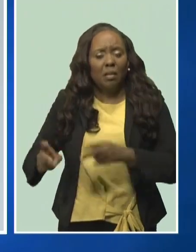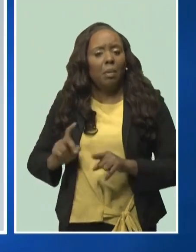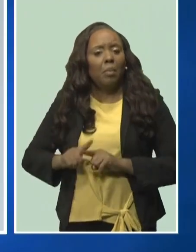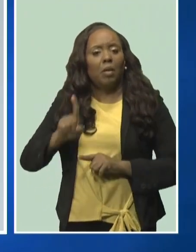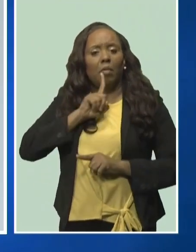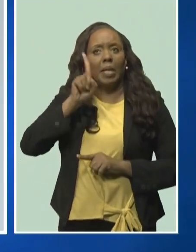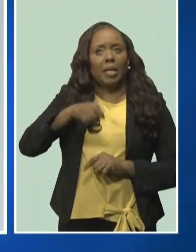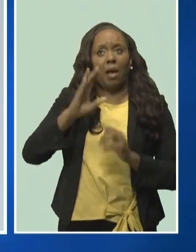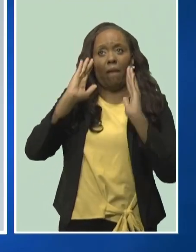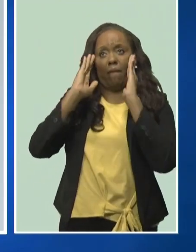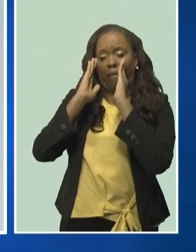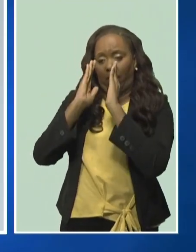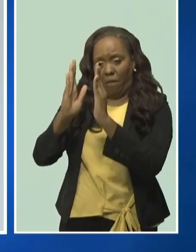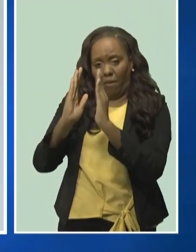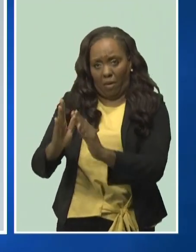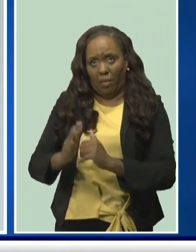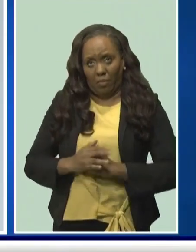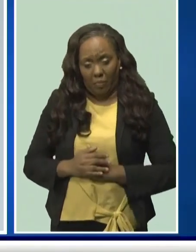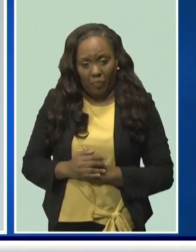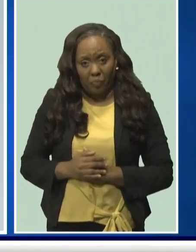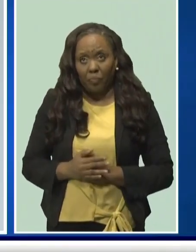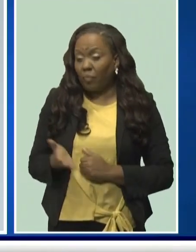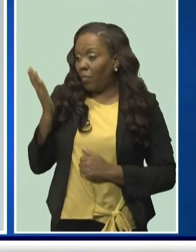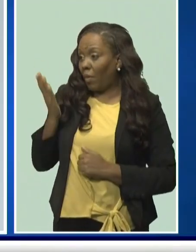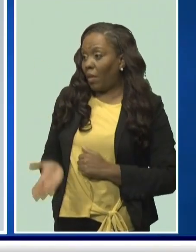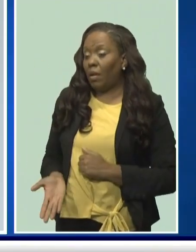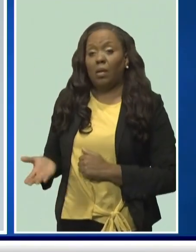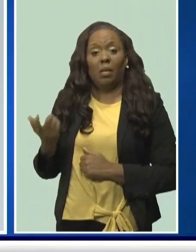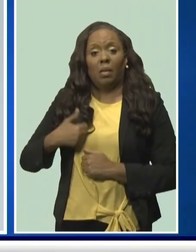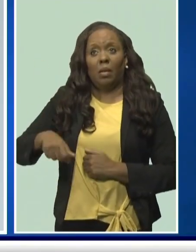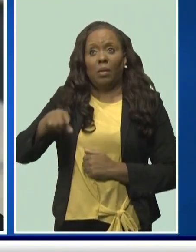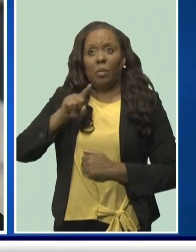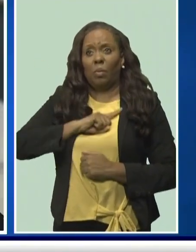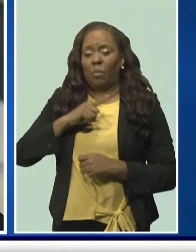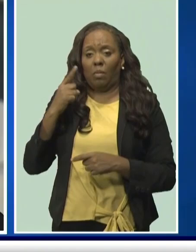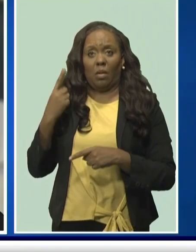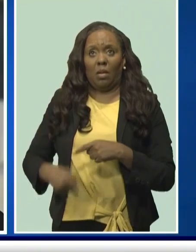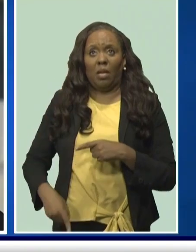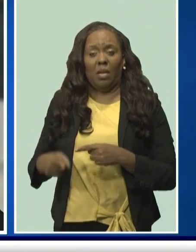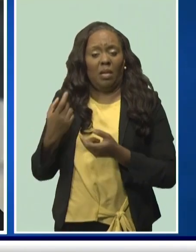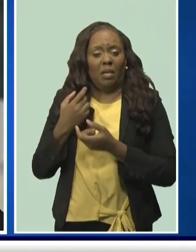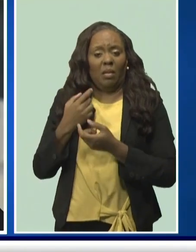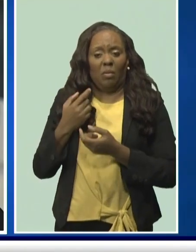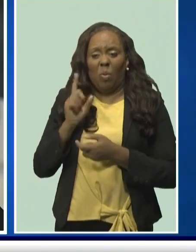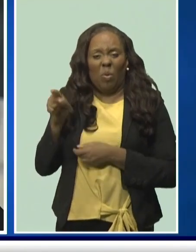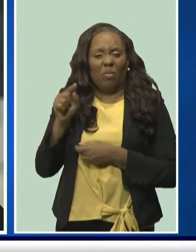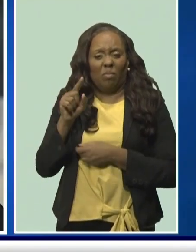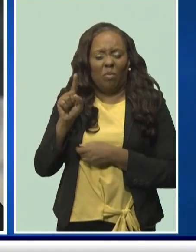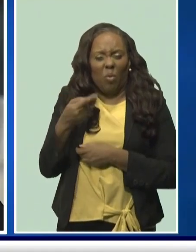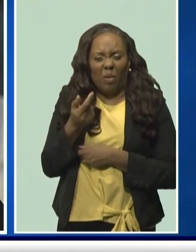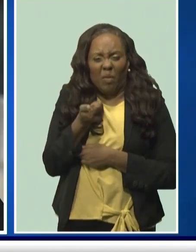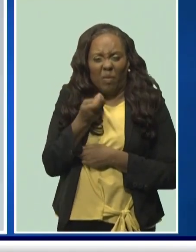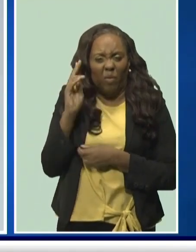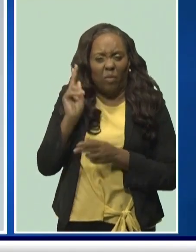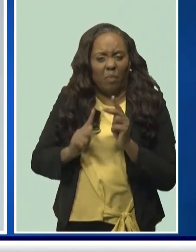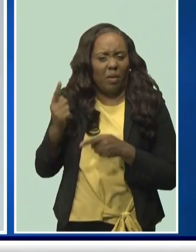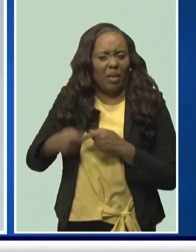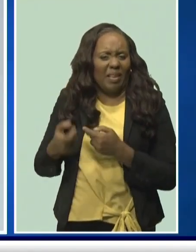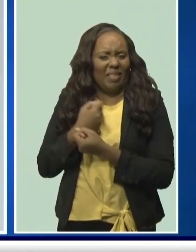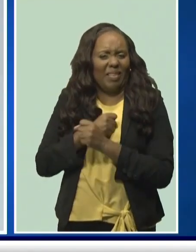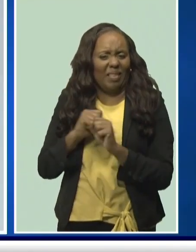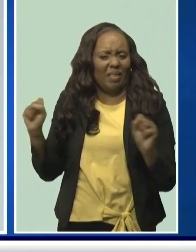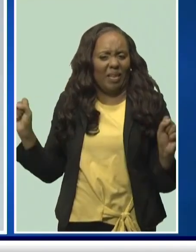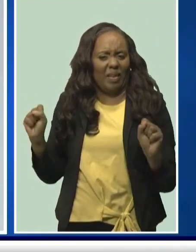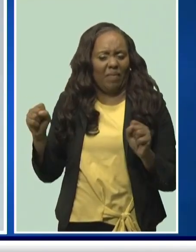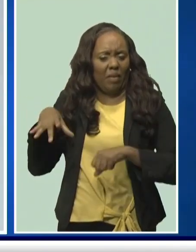We cannot save the planet with a quarter or half the people of the world working together. We need the majority.